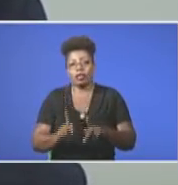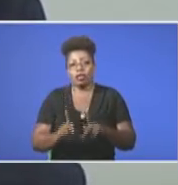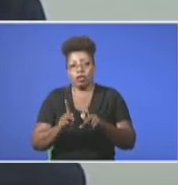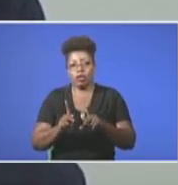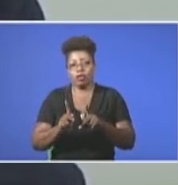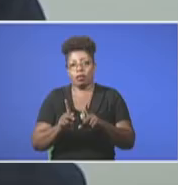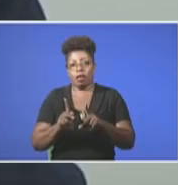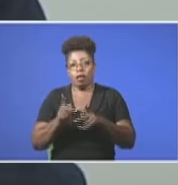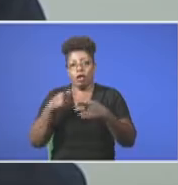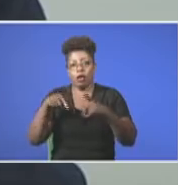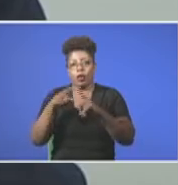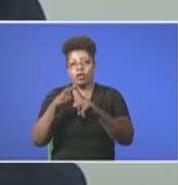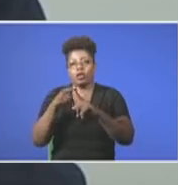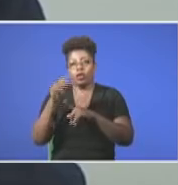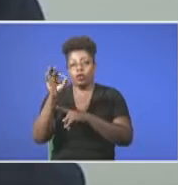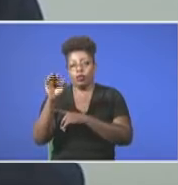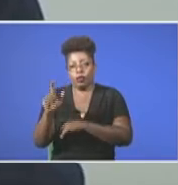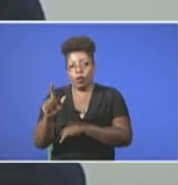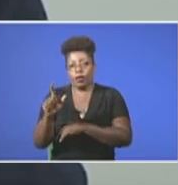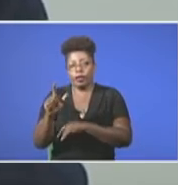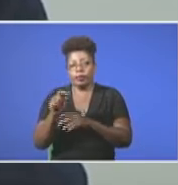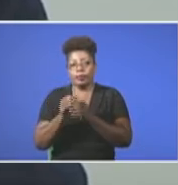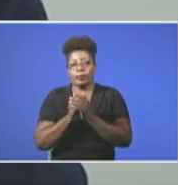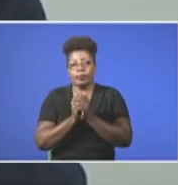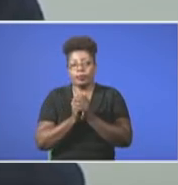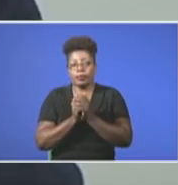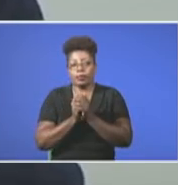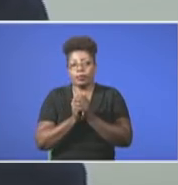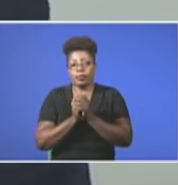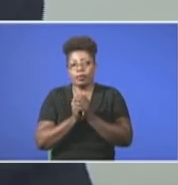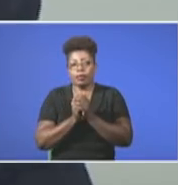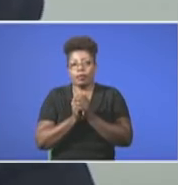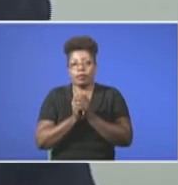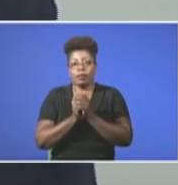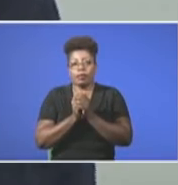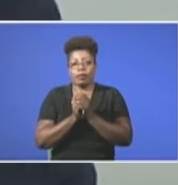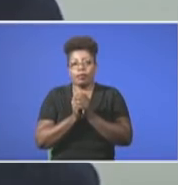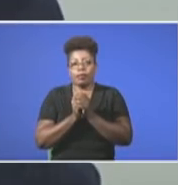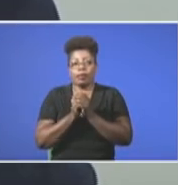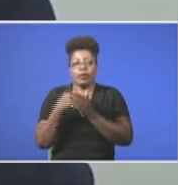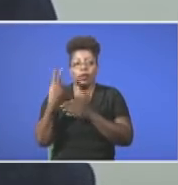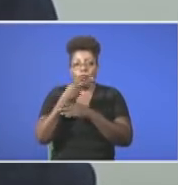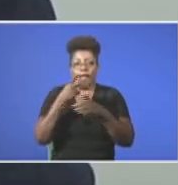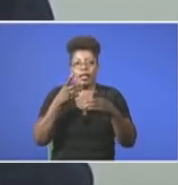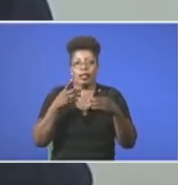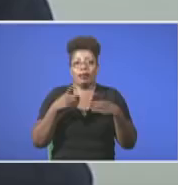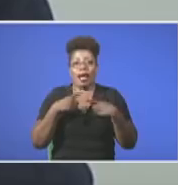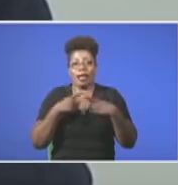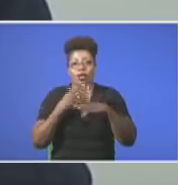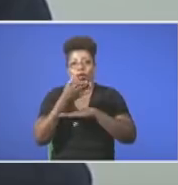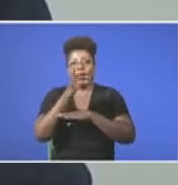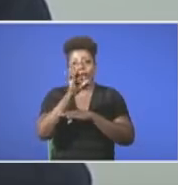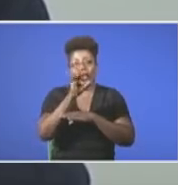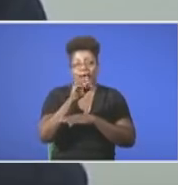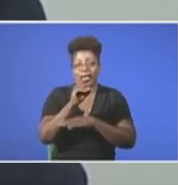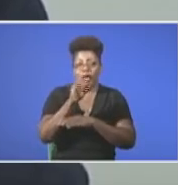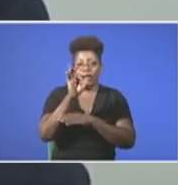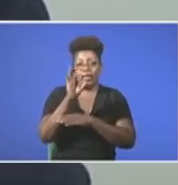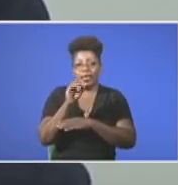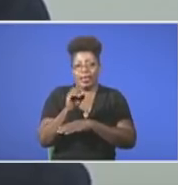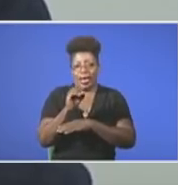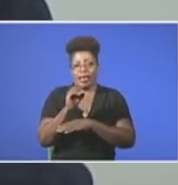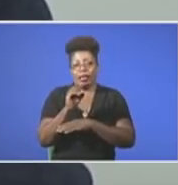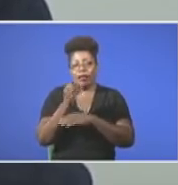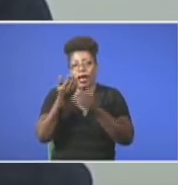particularly going to our Florida destinations. And overall, we had easily over 85-90% load factor